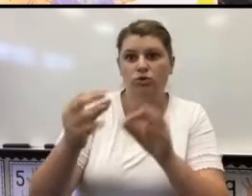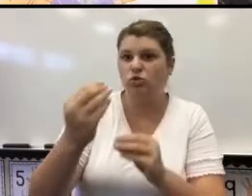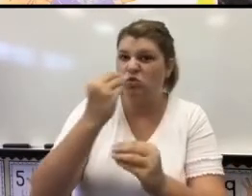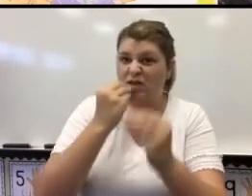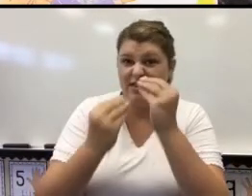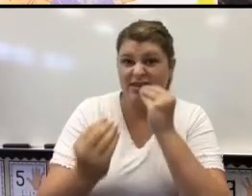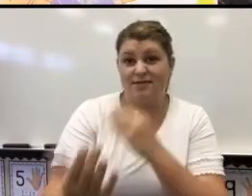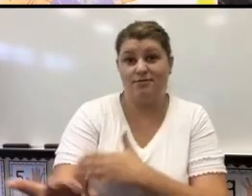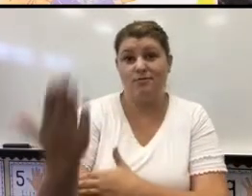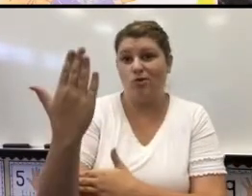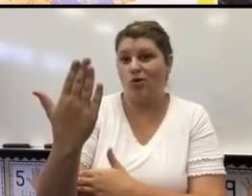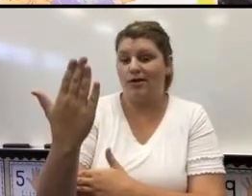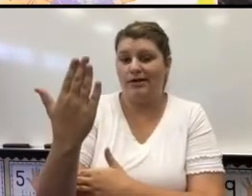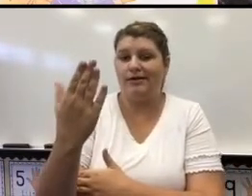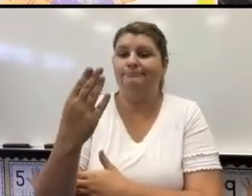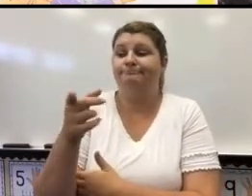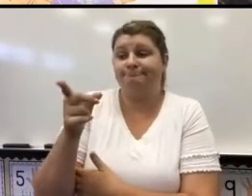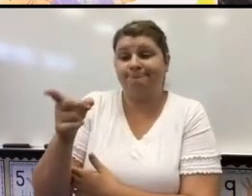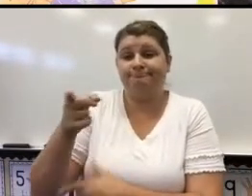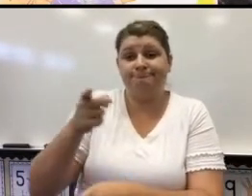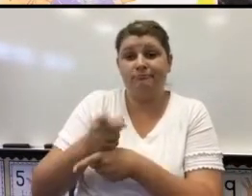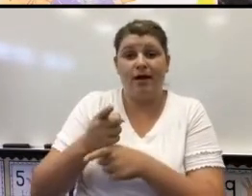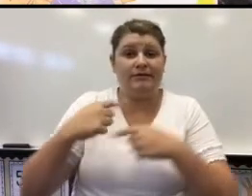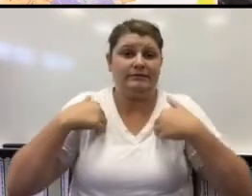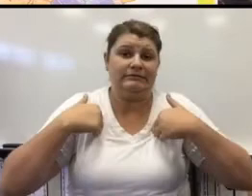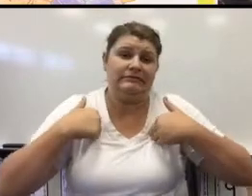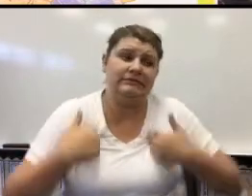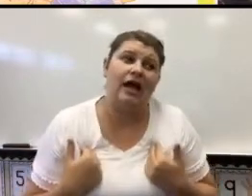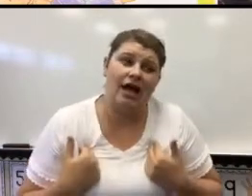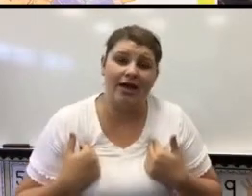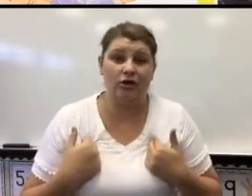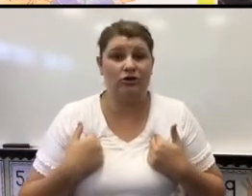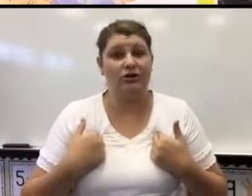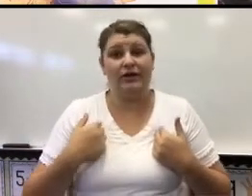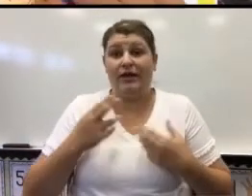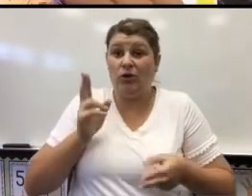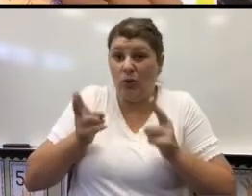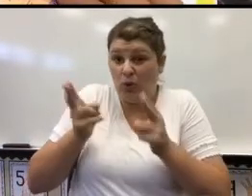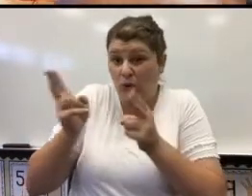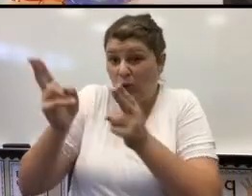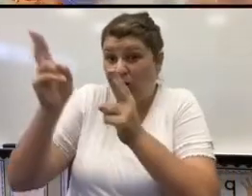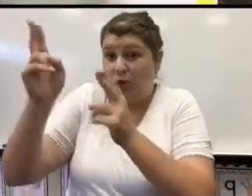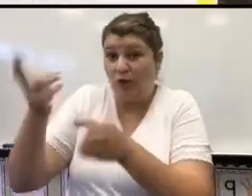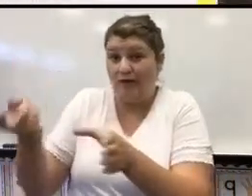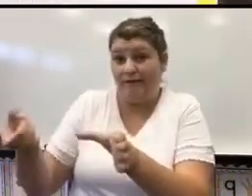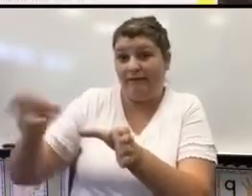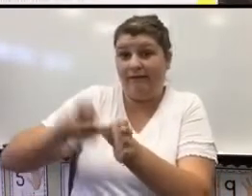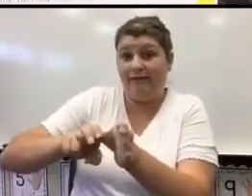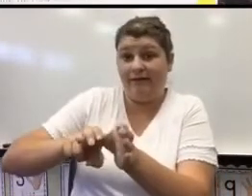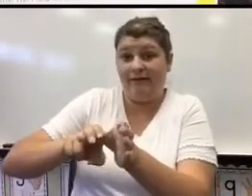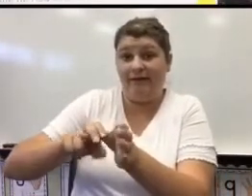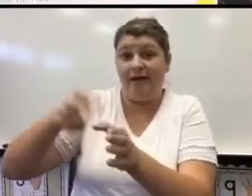was right, but he was too tired and had to hurry to catch the bus.